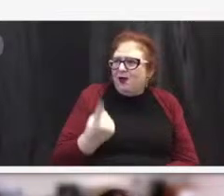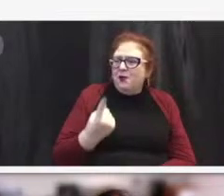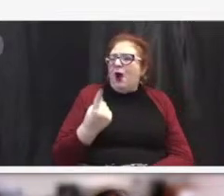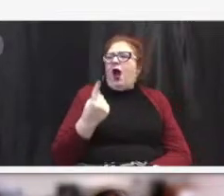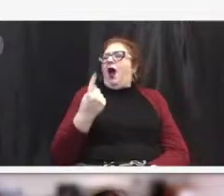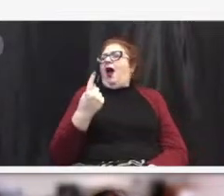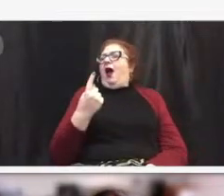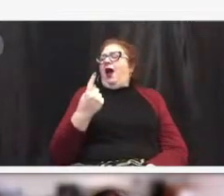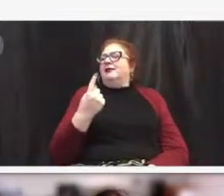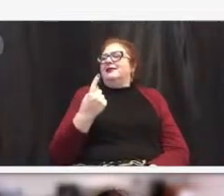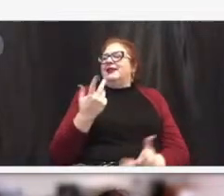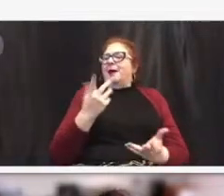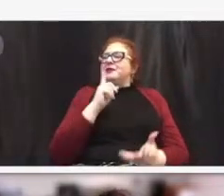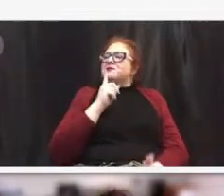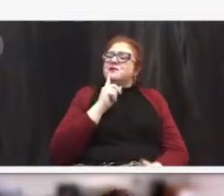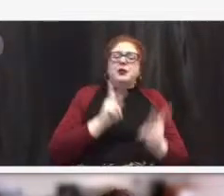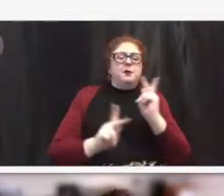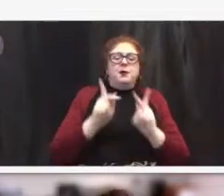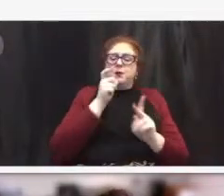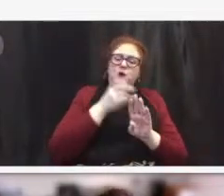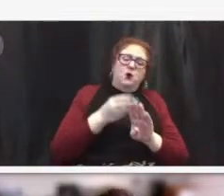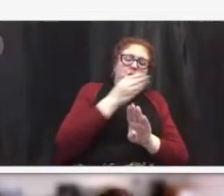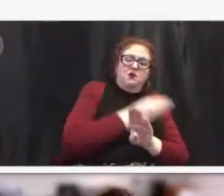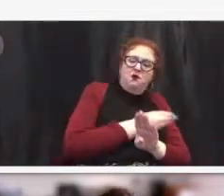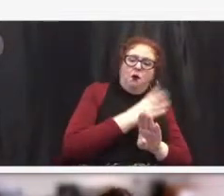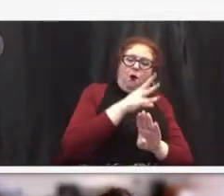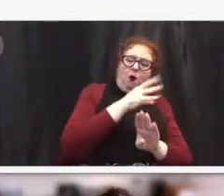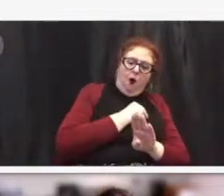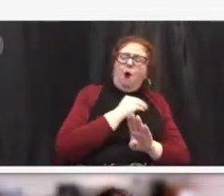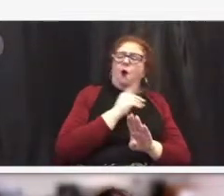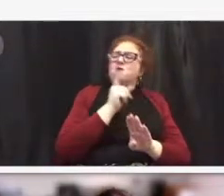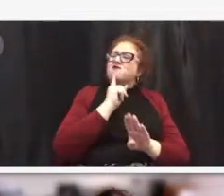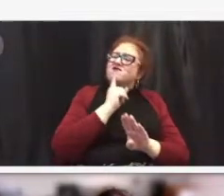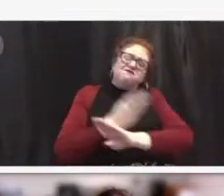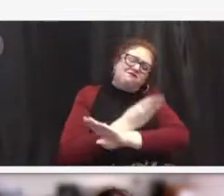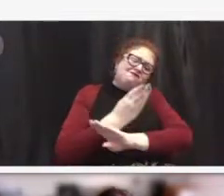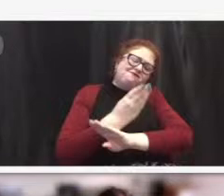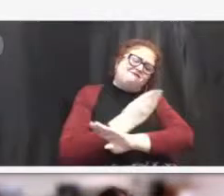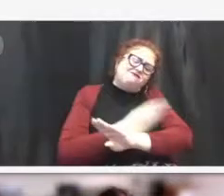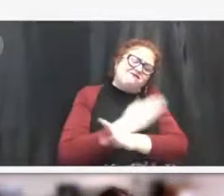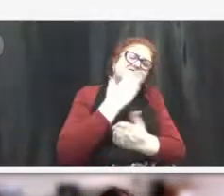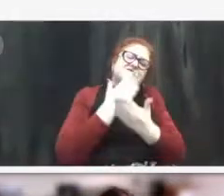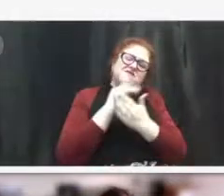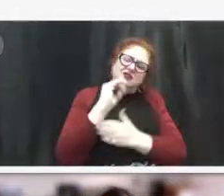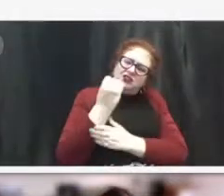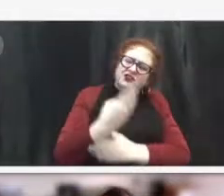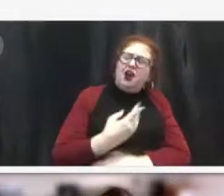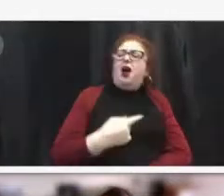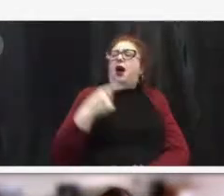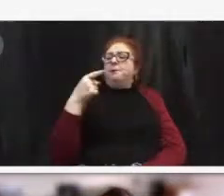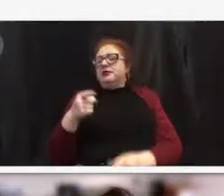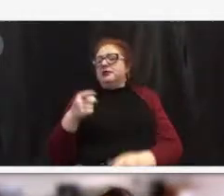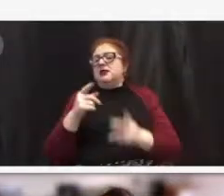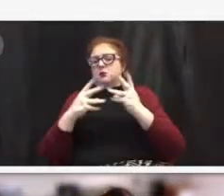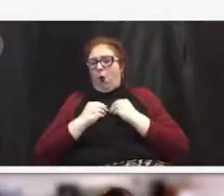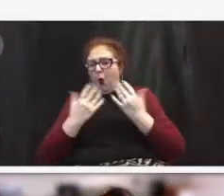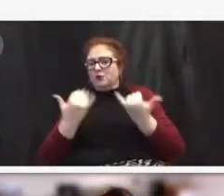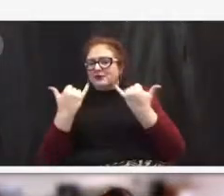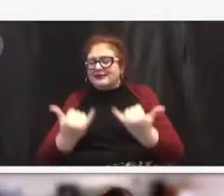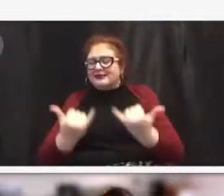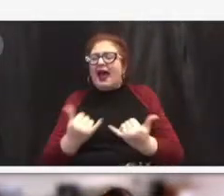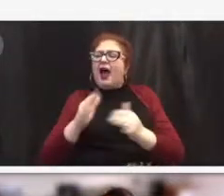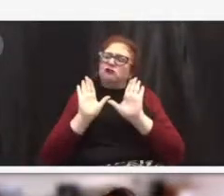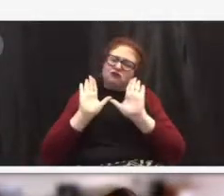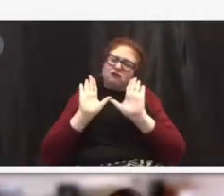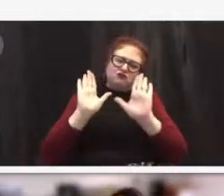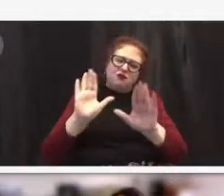of time did a great job renovating it, and as from what I can tell, they've done a very good job of maintaining that property. I only believe